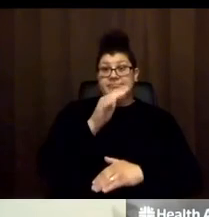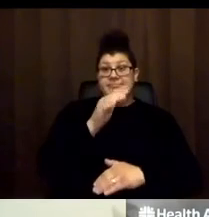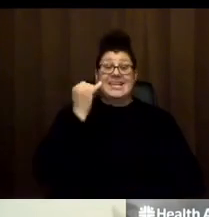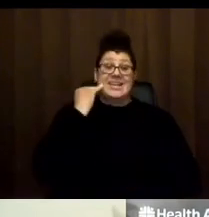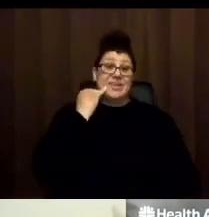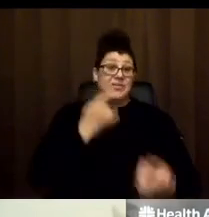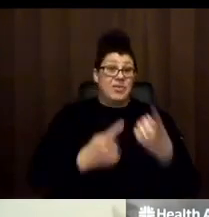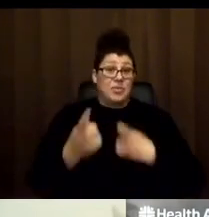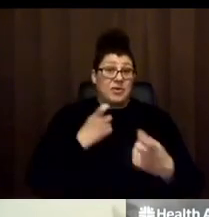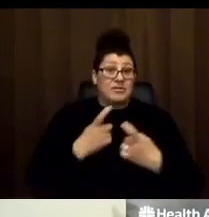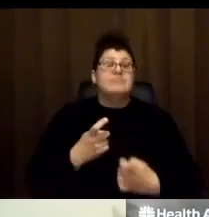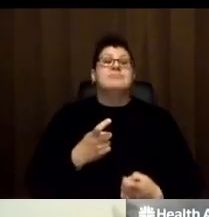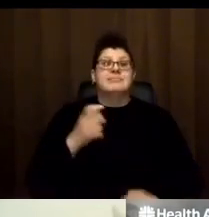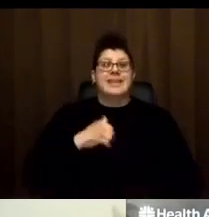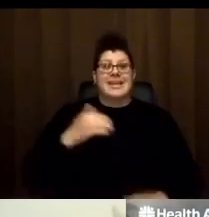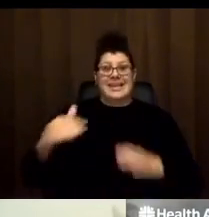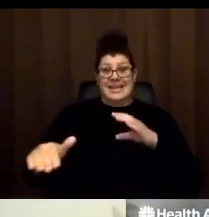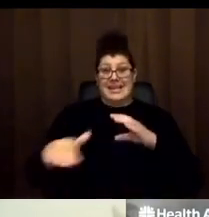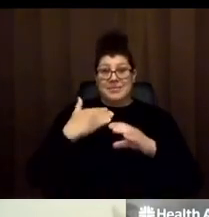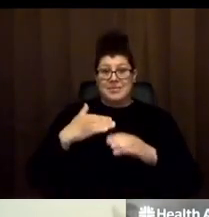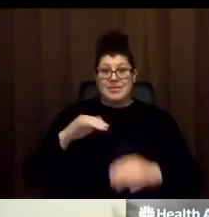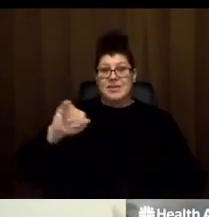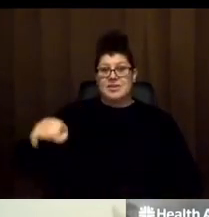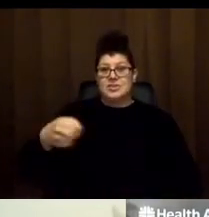and I can be reached by email at